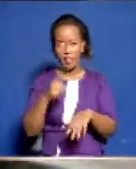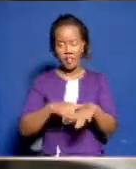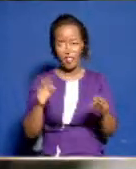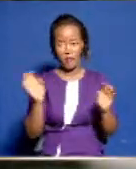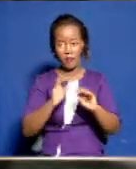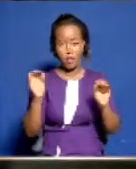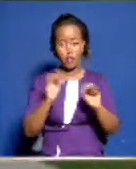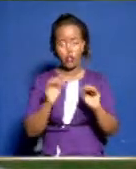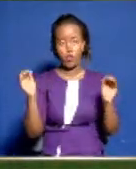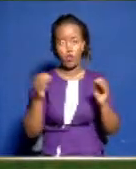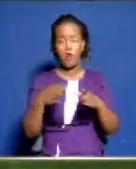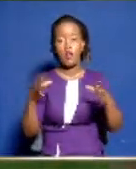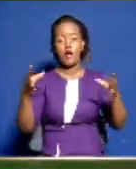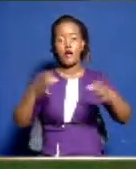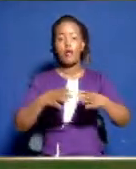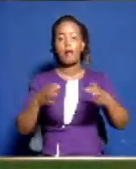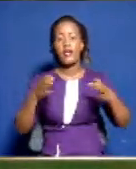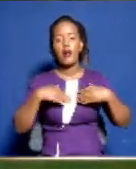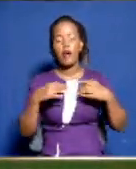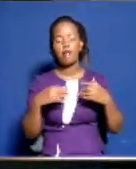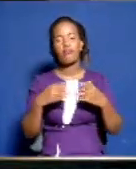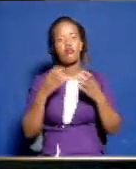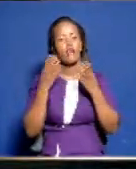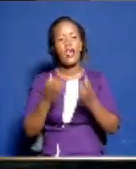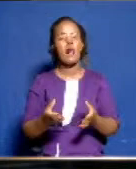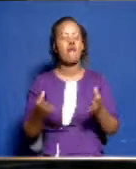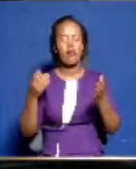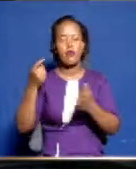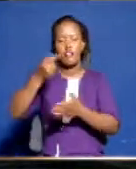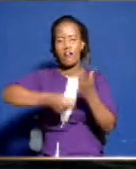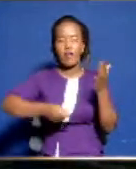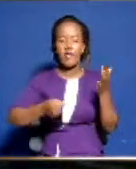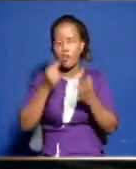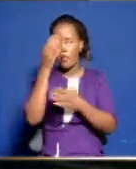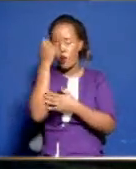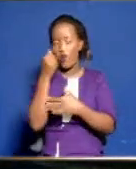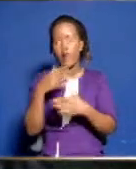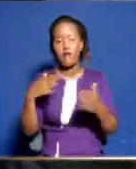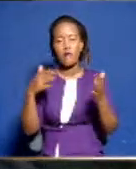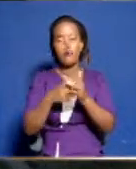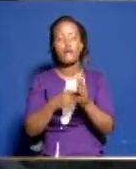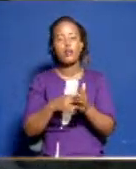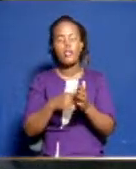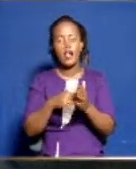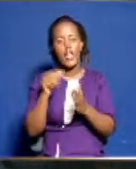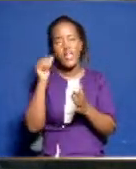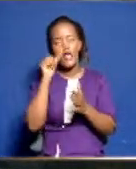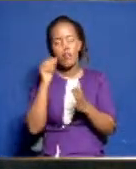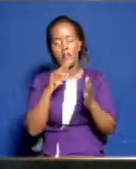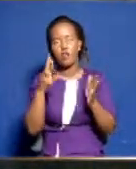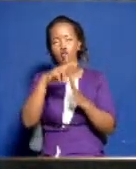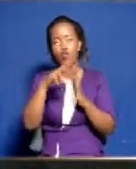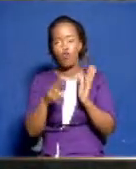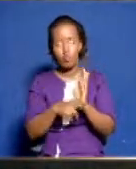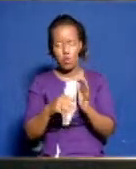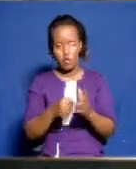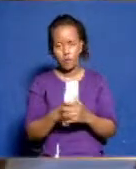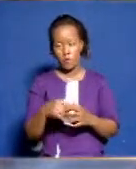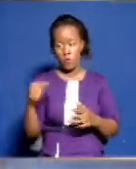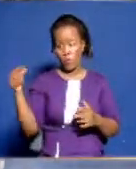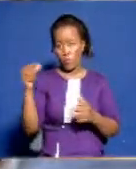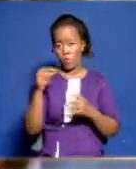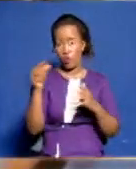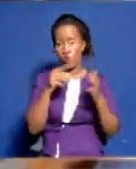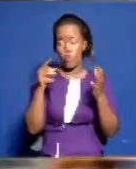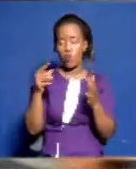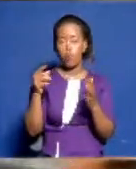owned by Alphabet, has been slapped with heavy fines for falling foul of European advertising rules. Google was fined